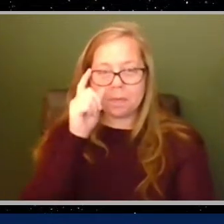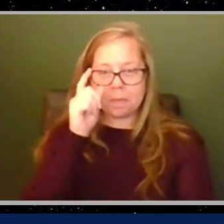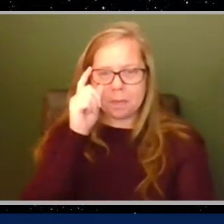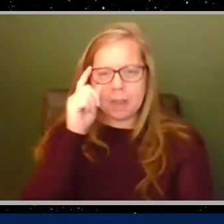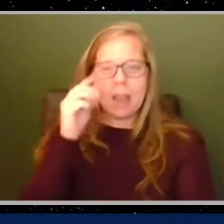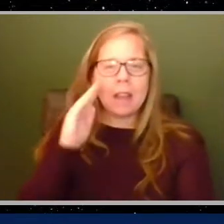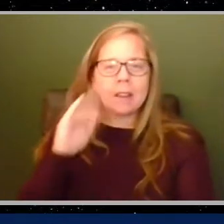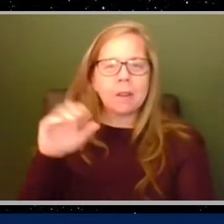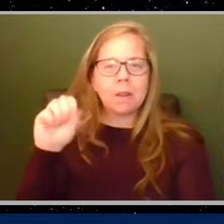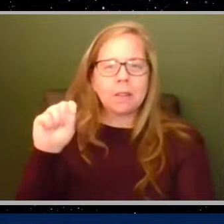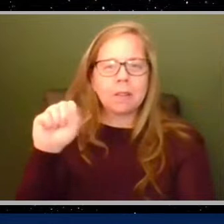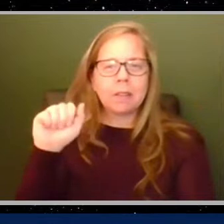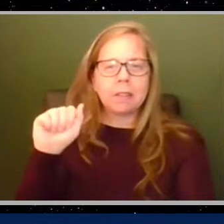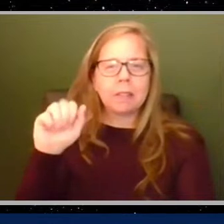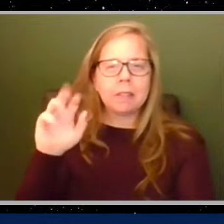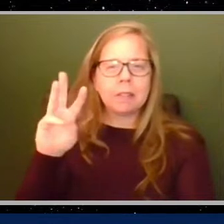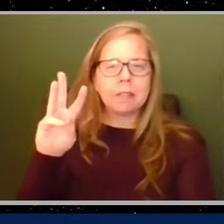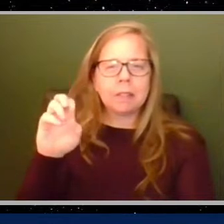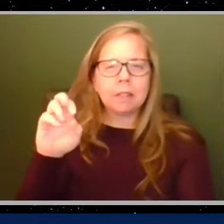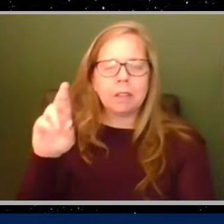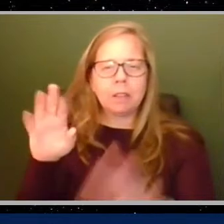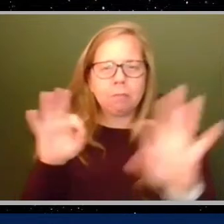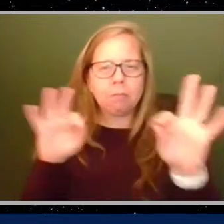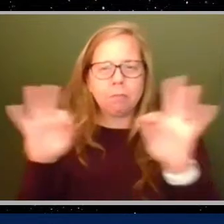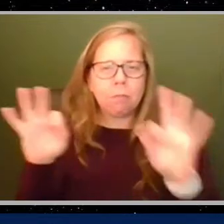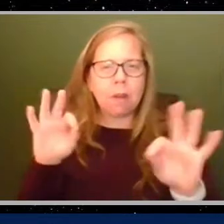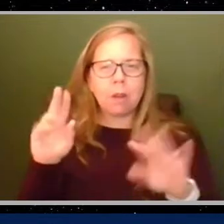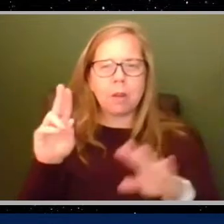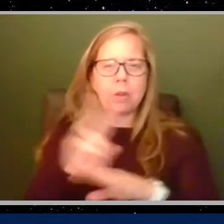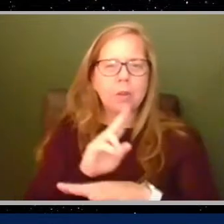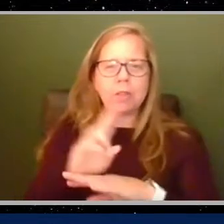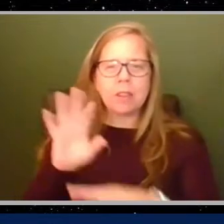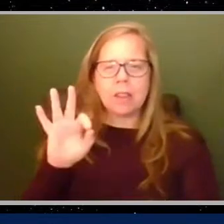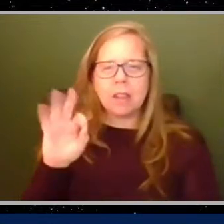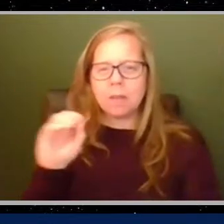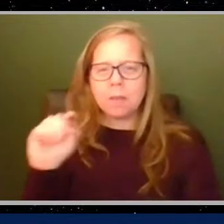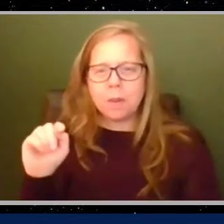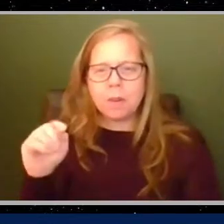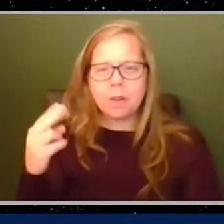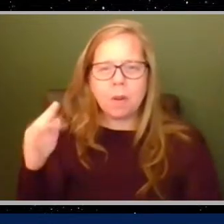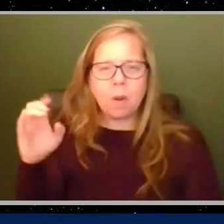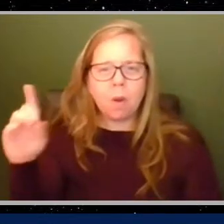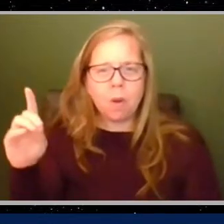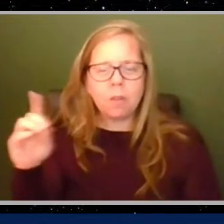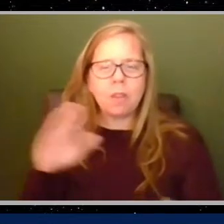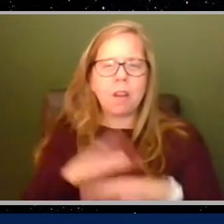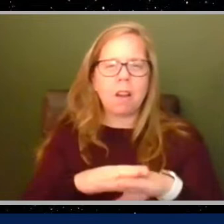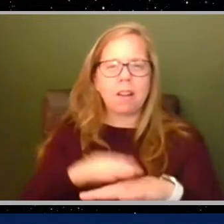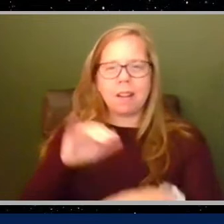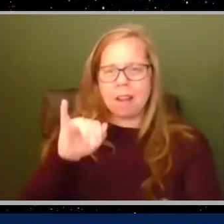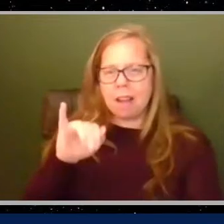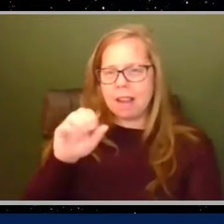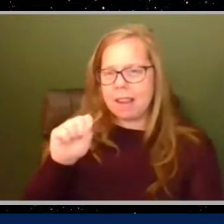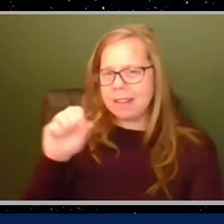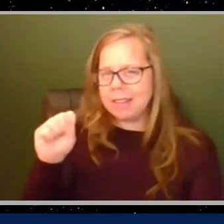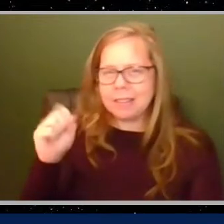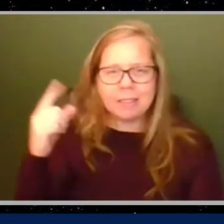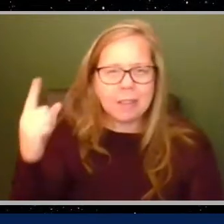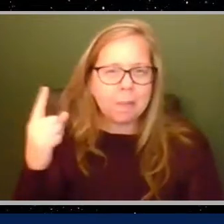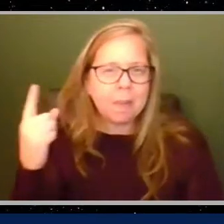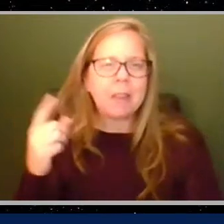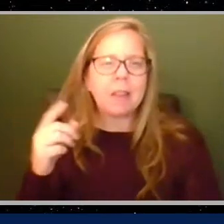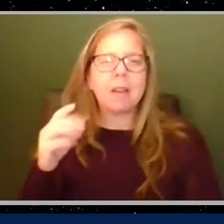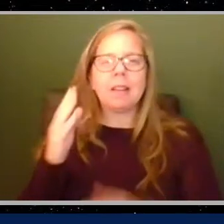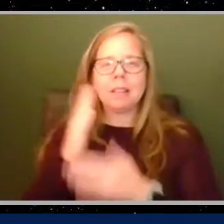feet into things, or I guess astronauts in the ISS may use footholds or something like that. And then I think some of the folks were using